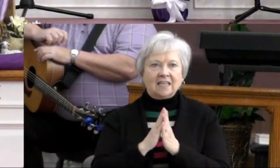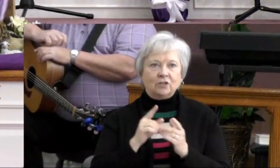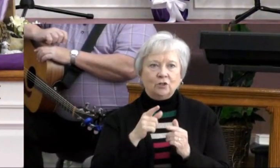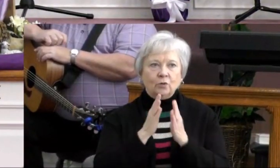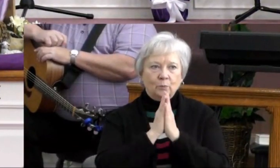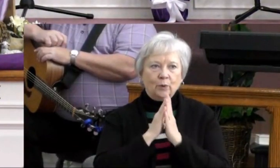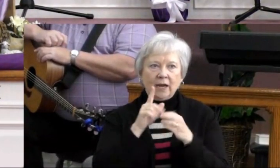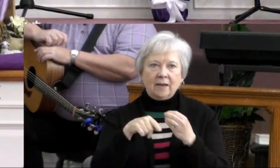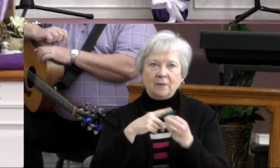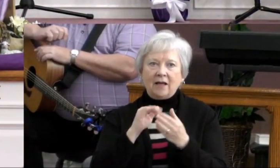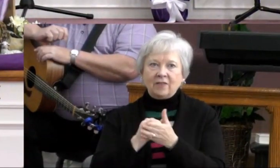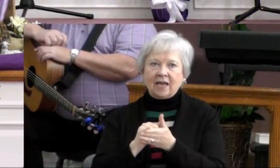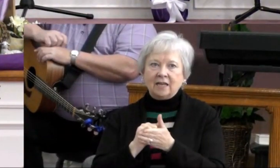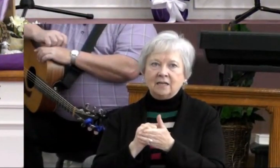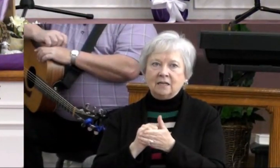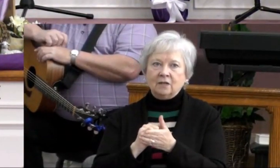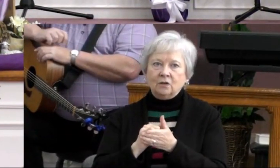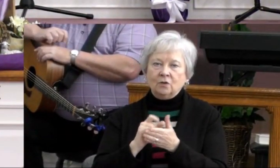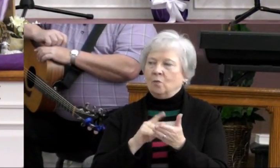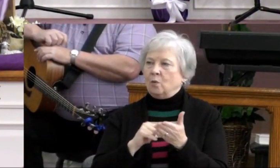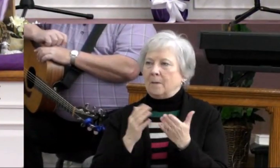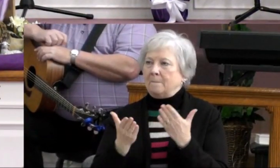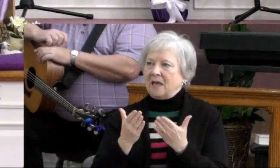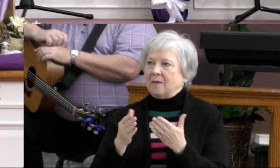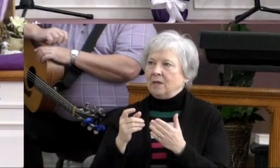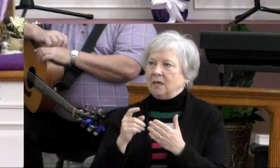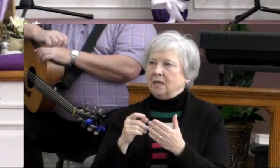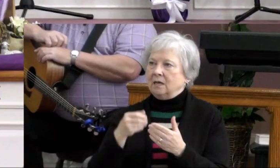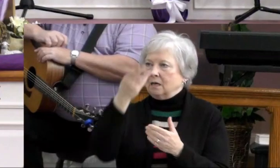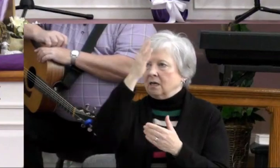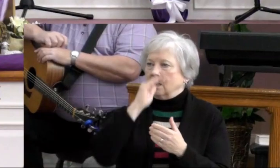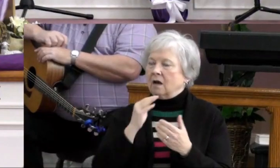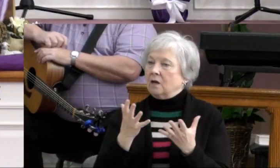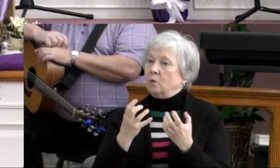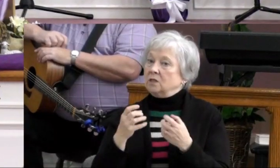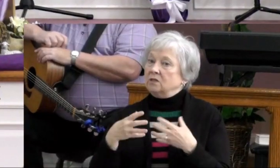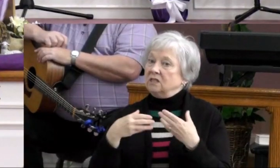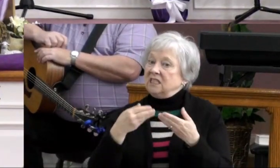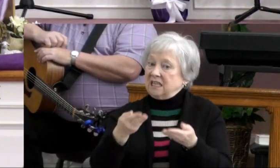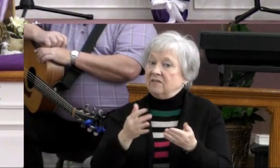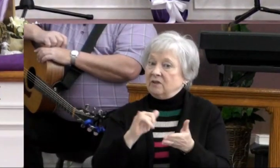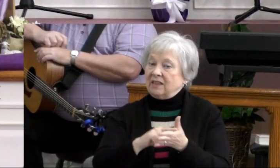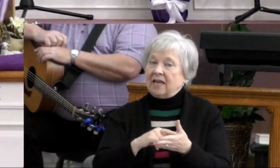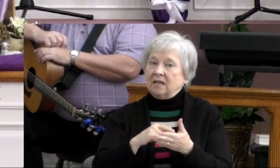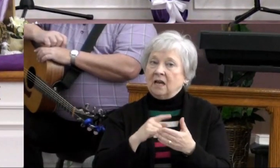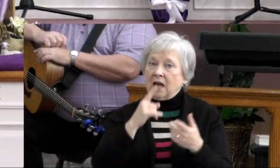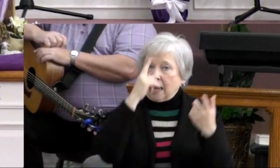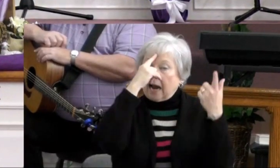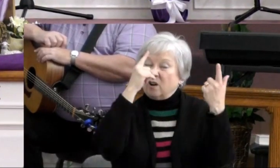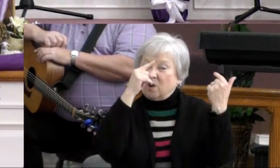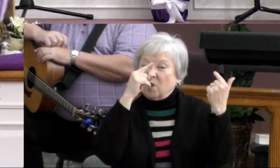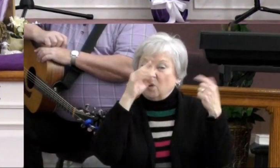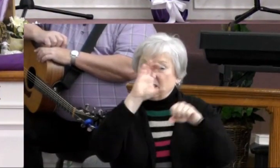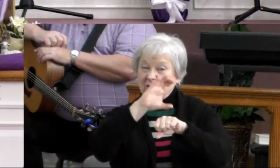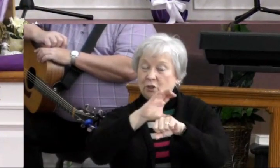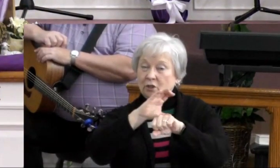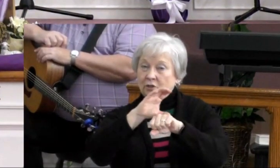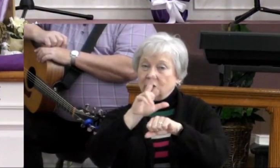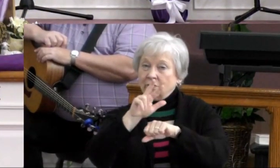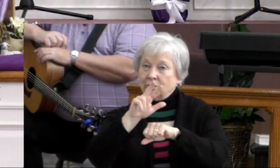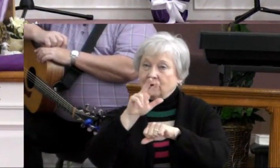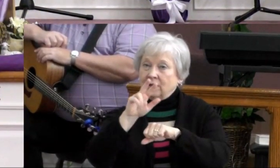God might have you give to that goal. Our goal as a church, we're trying to raise $3,400 to help in that